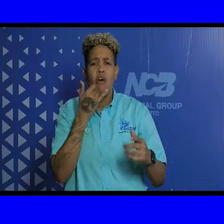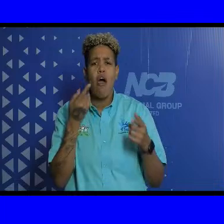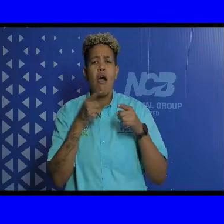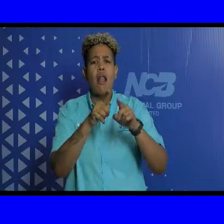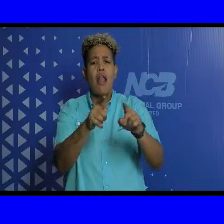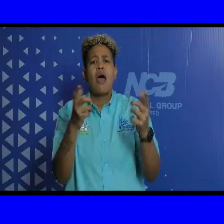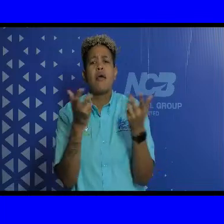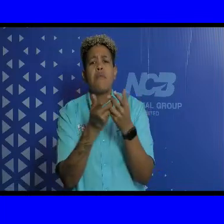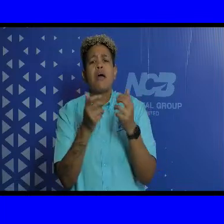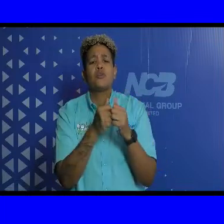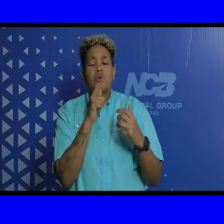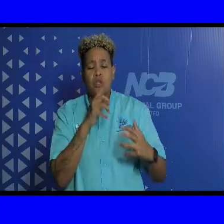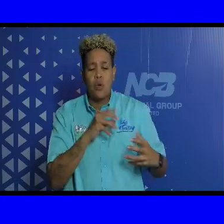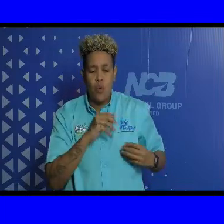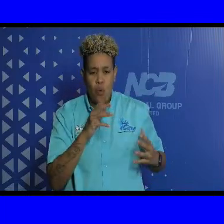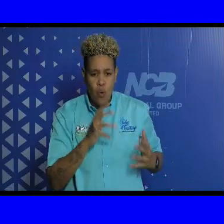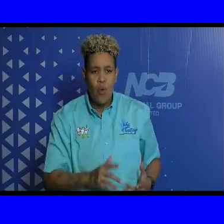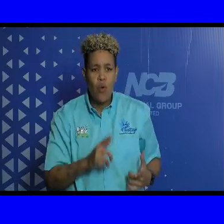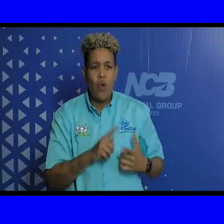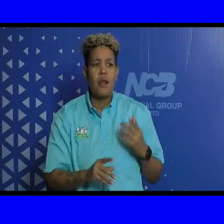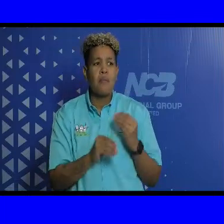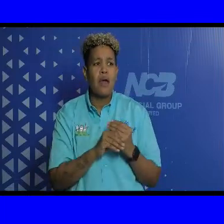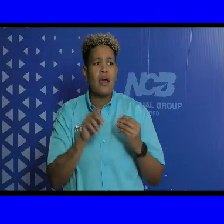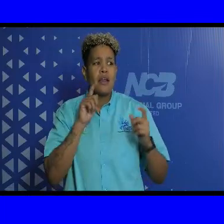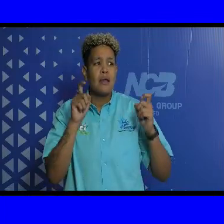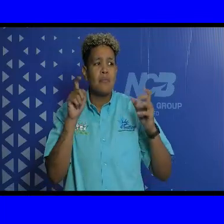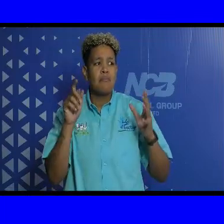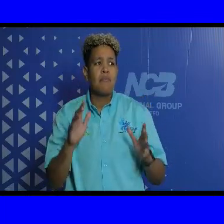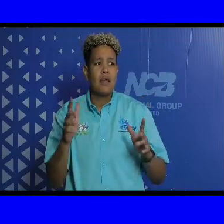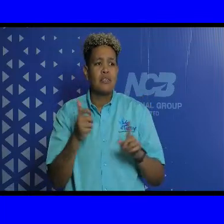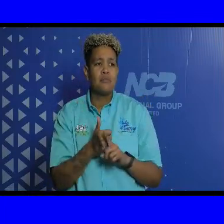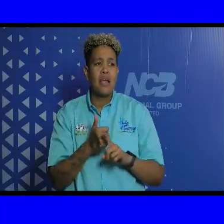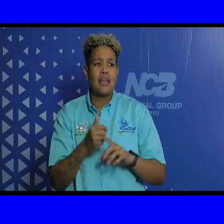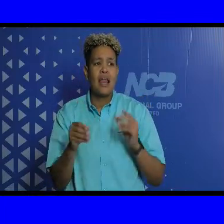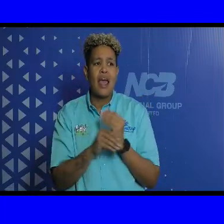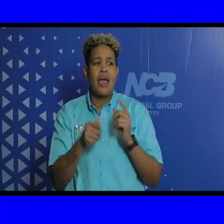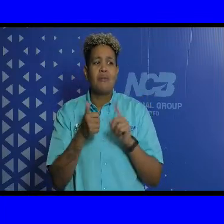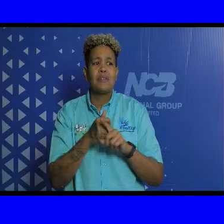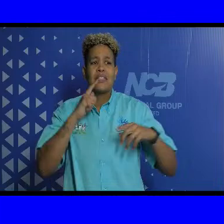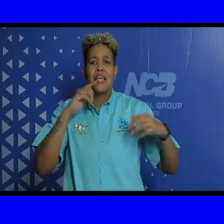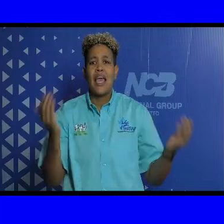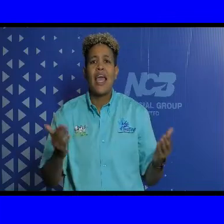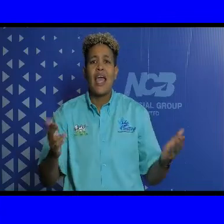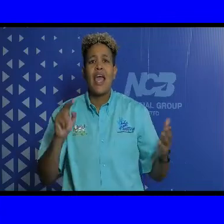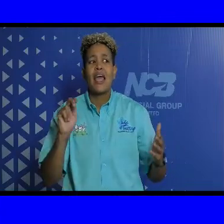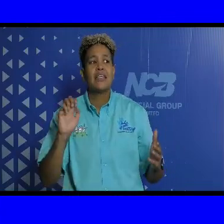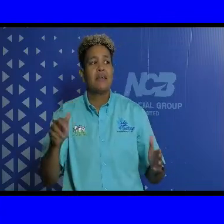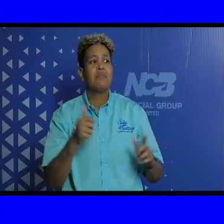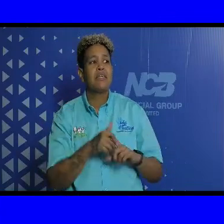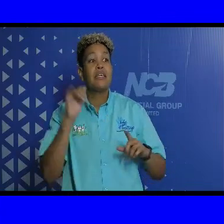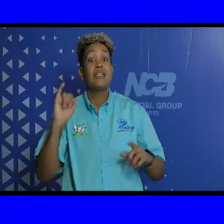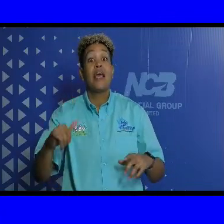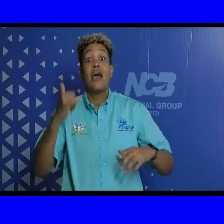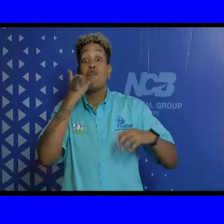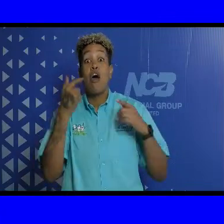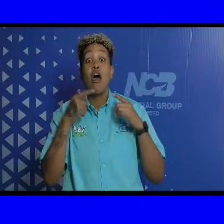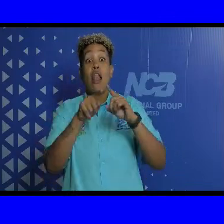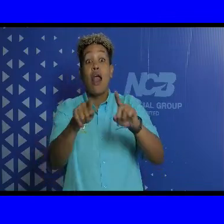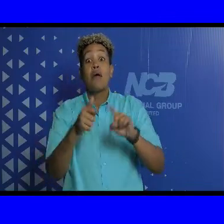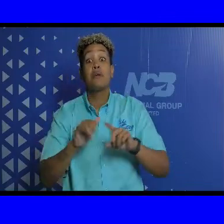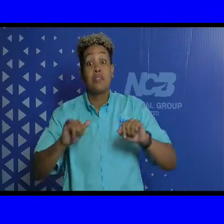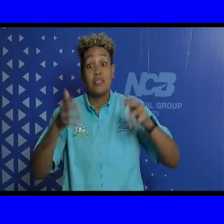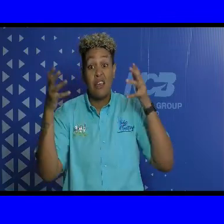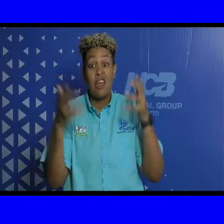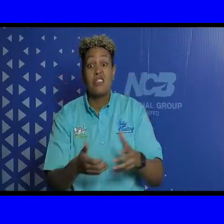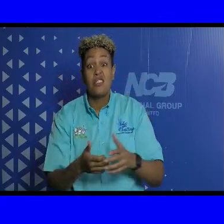misalignment between the owners and management. Here at NCB, that misalignment does